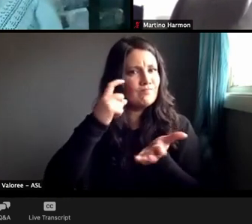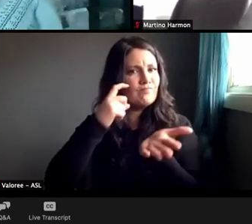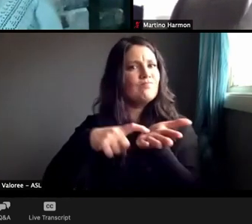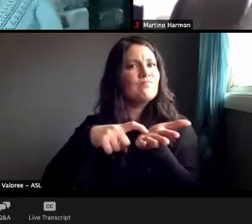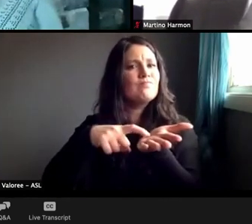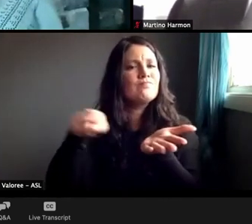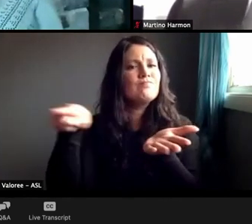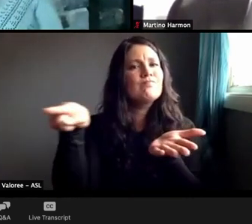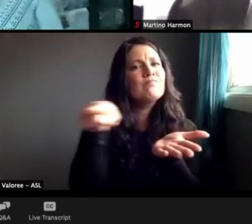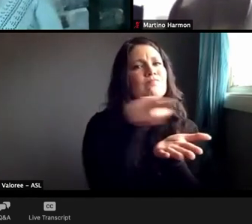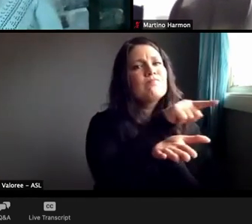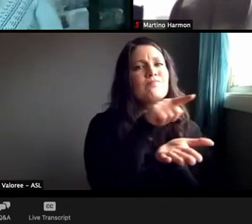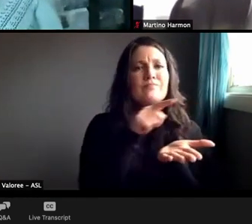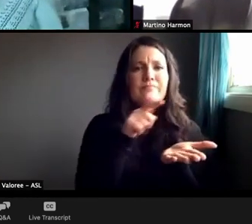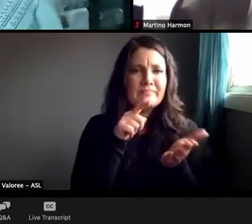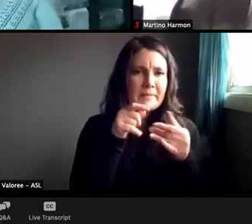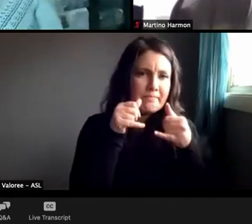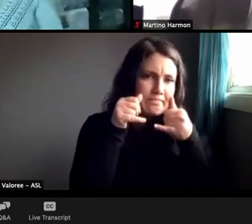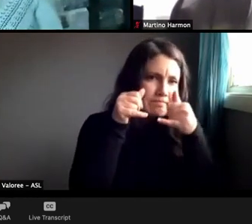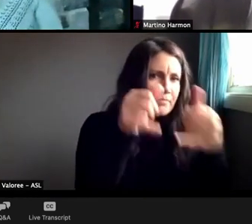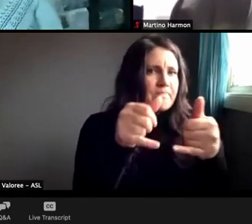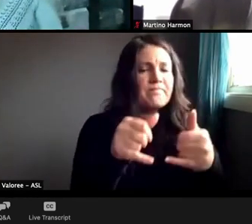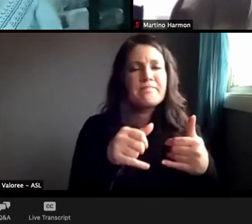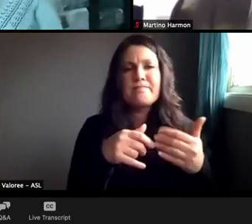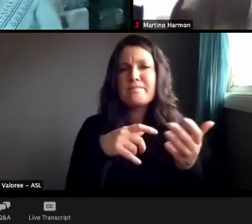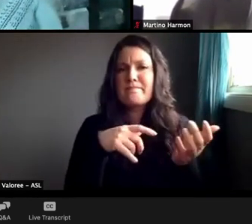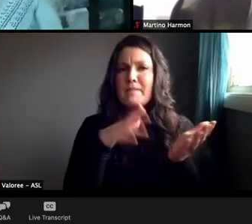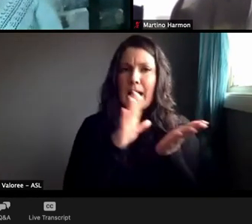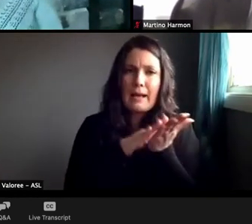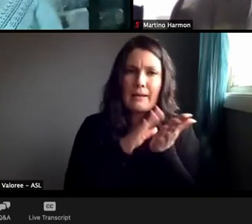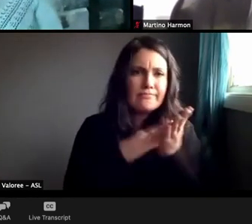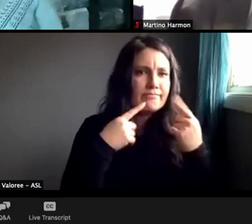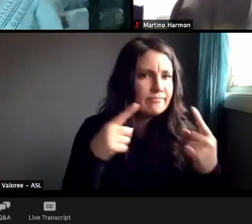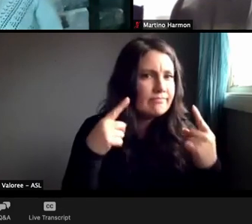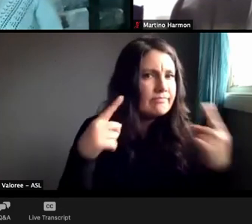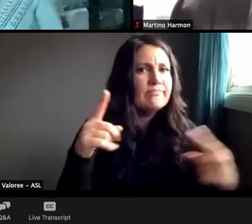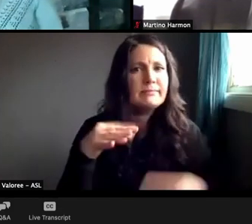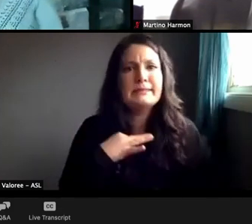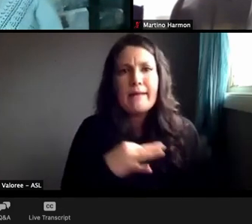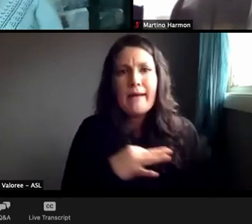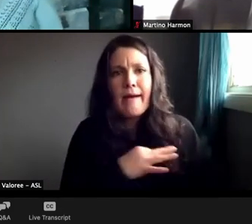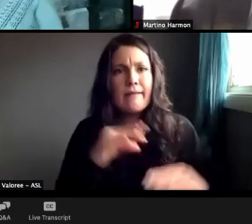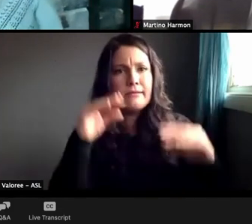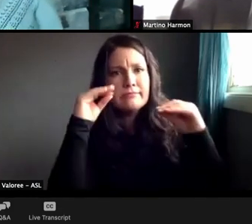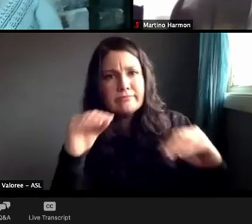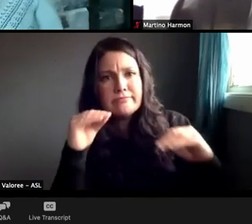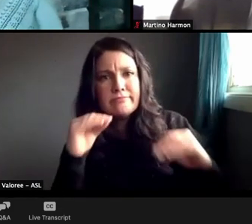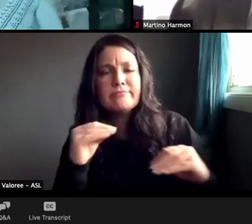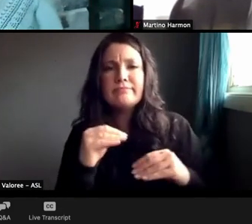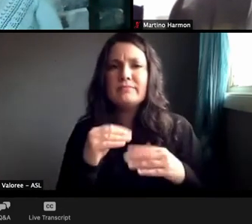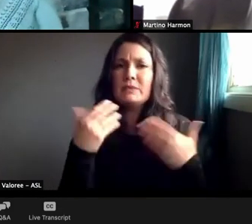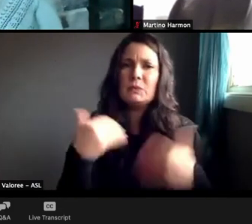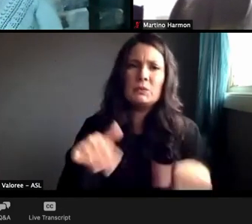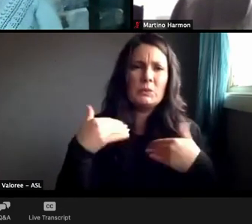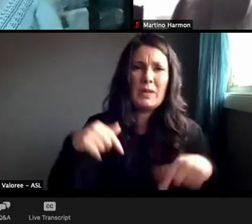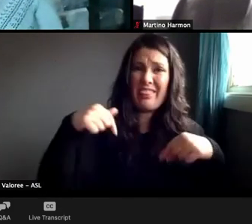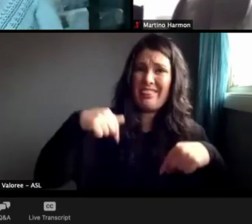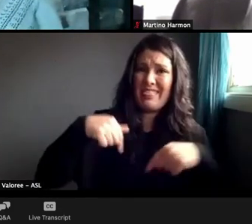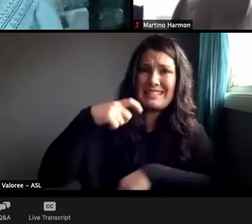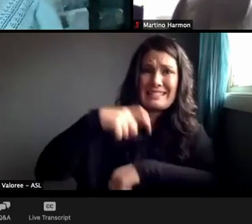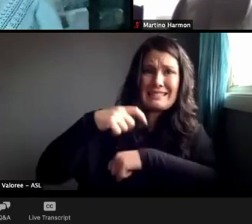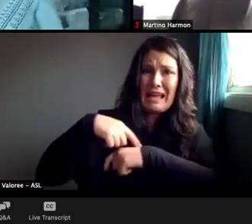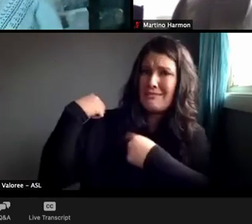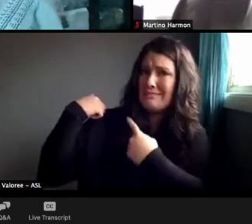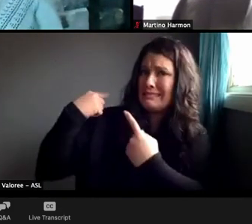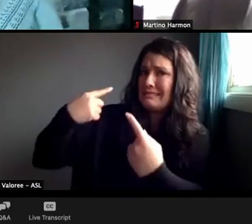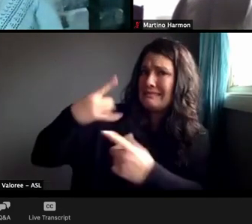our great staff in the organization and our faculty for all that they're doing in these extraordinary times. So,